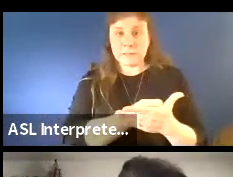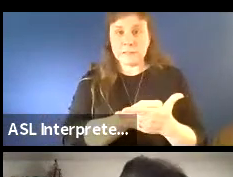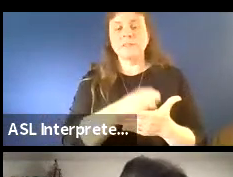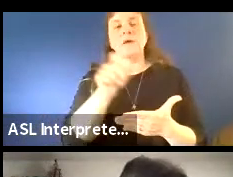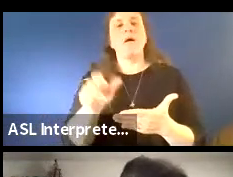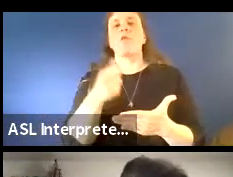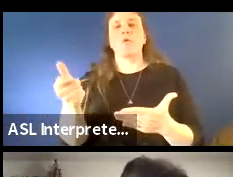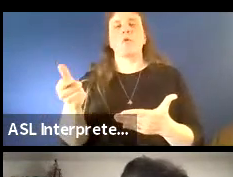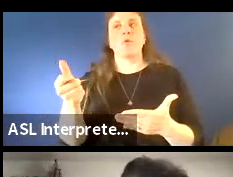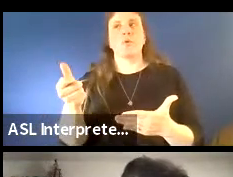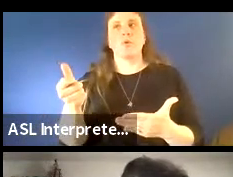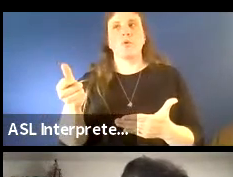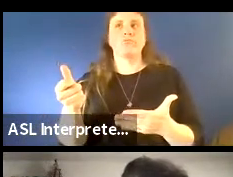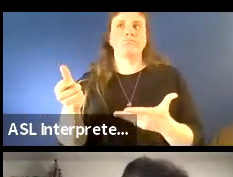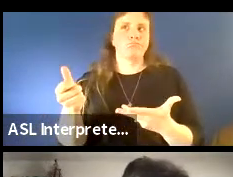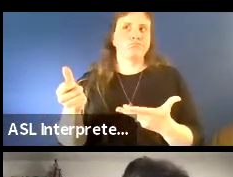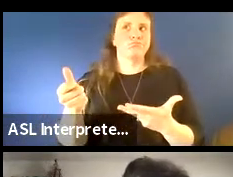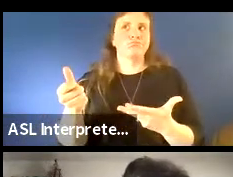other